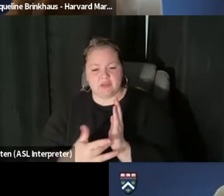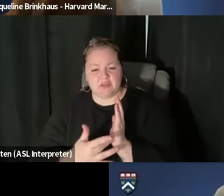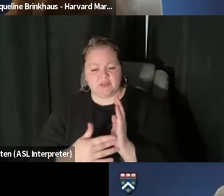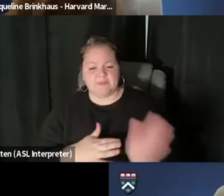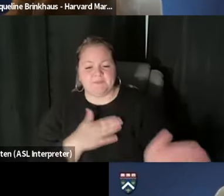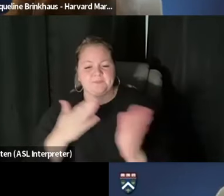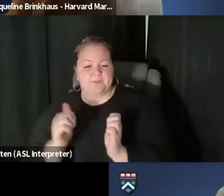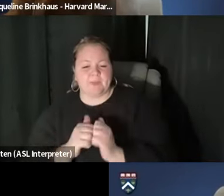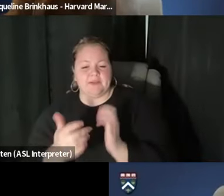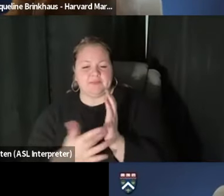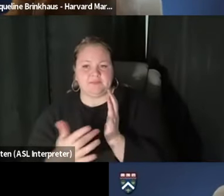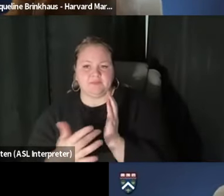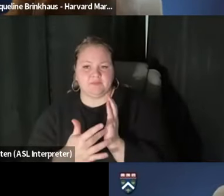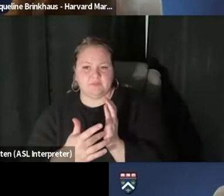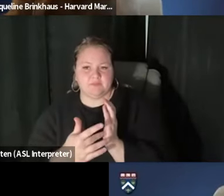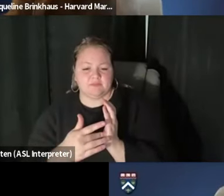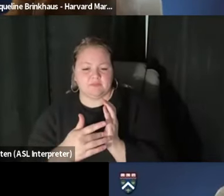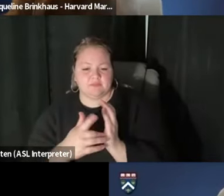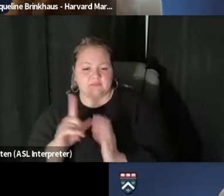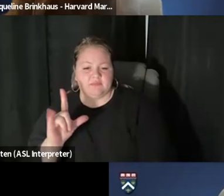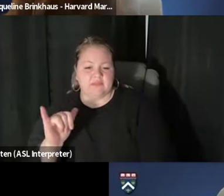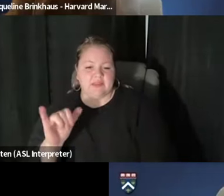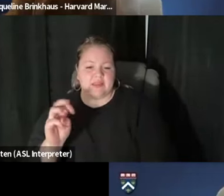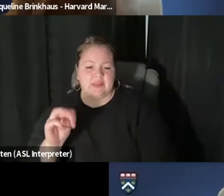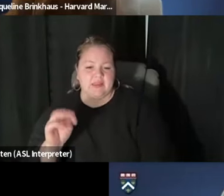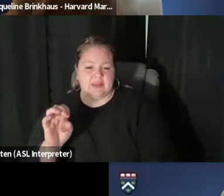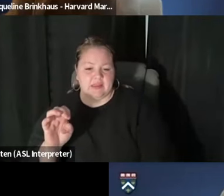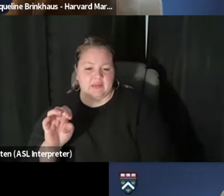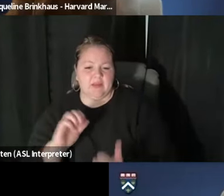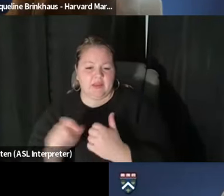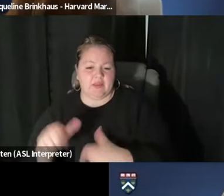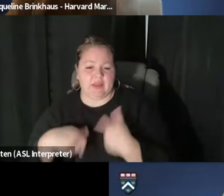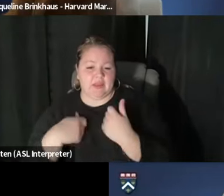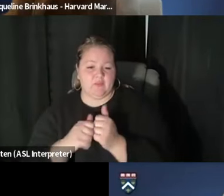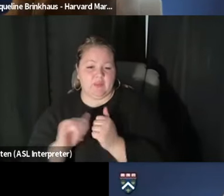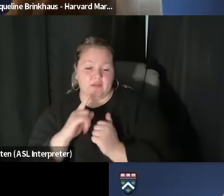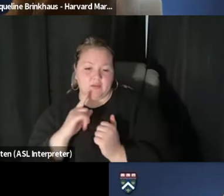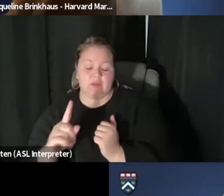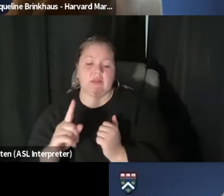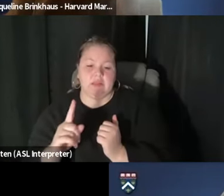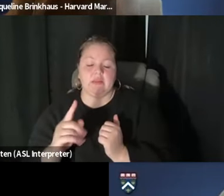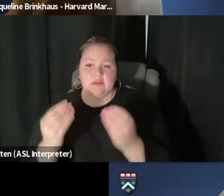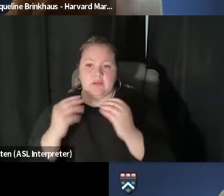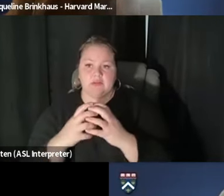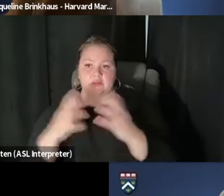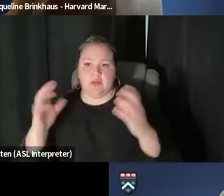as how people suffer from Lyme, that is kind of, it's eye opening for us. Now this whole experience is totally different. I'm not from the